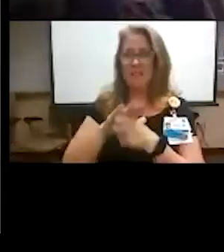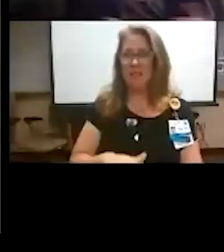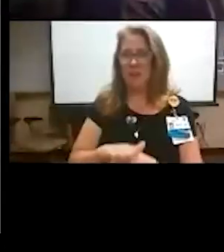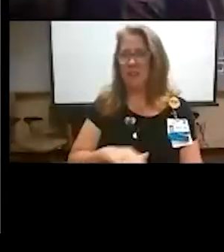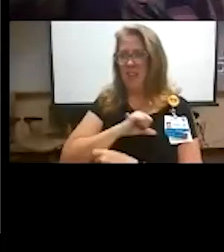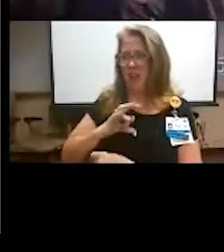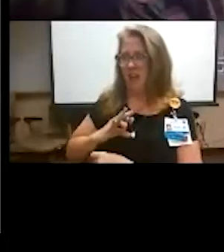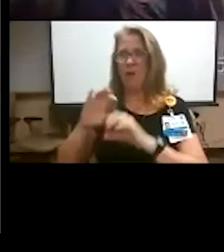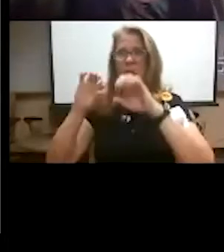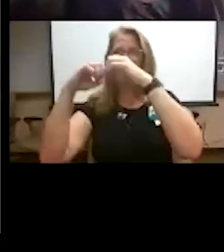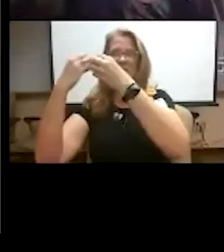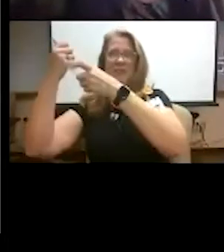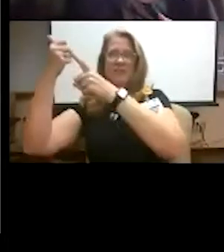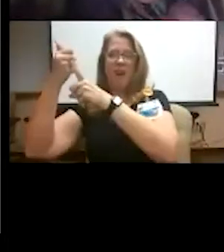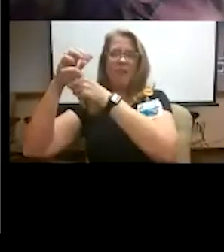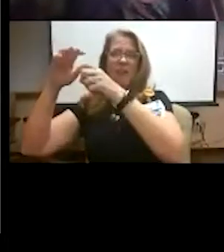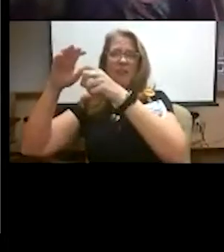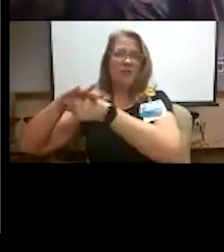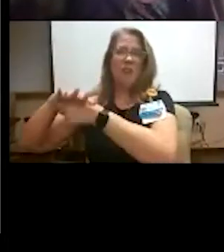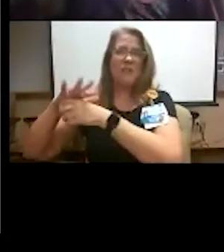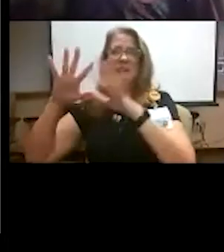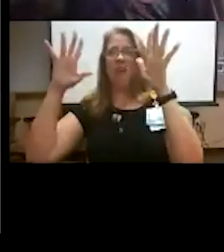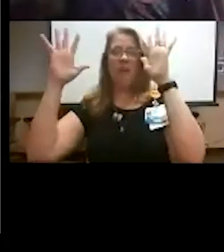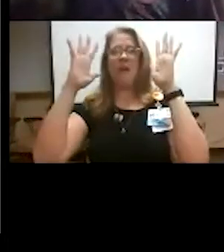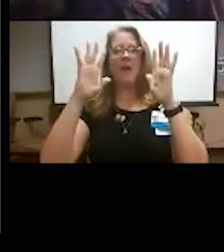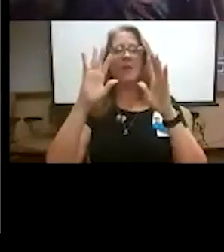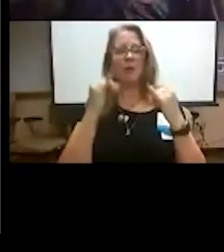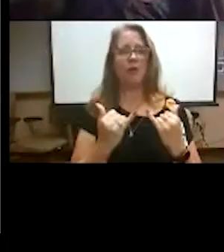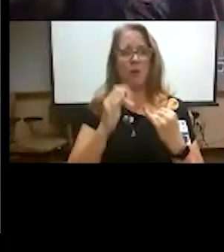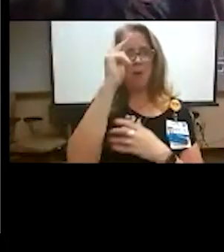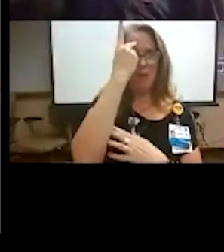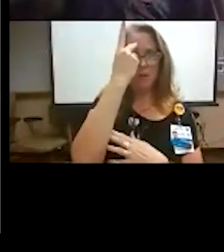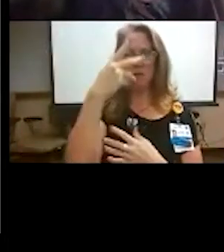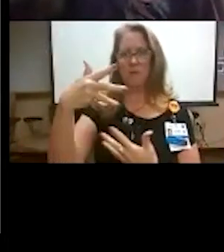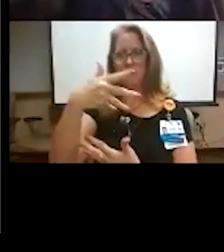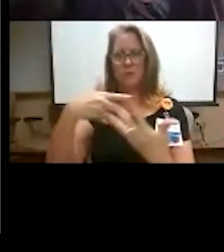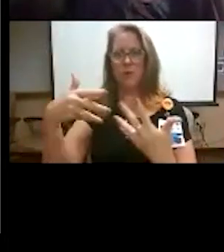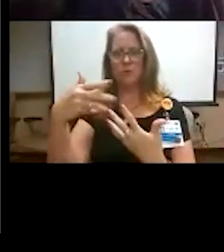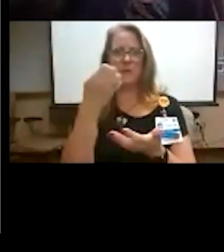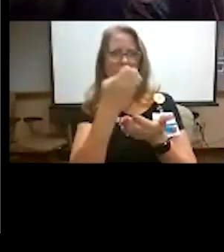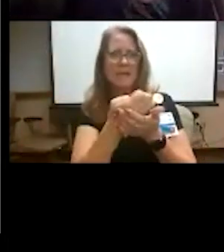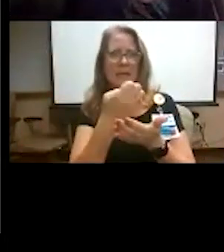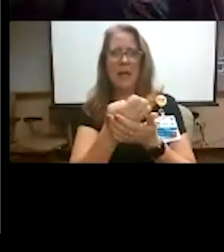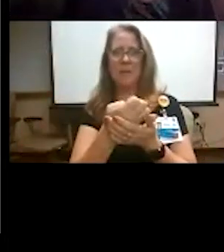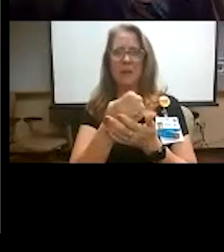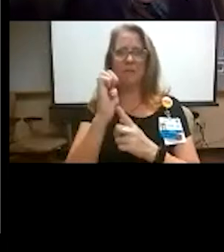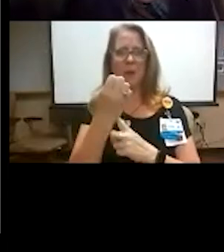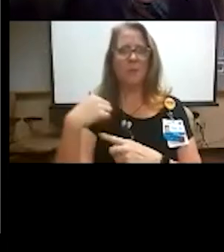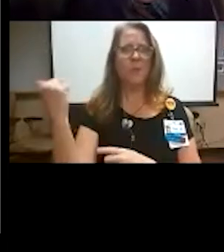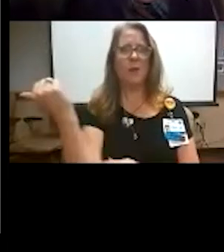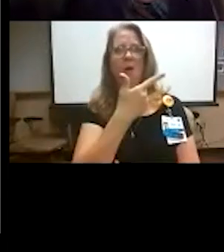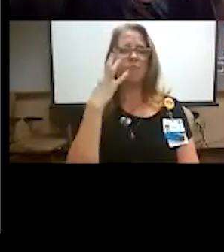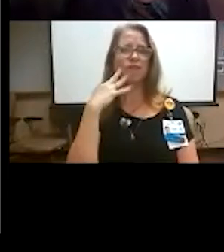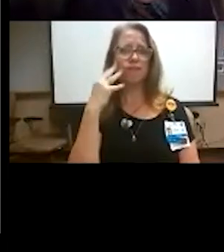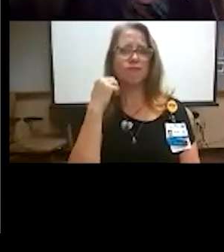organizations, and the current social, political, and economic environment that we are all immersed in. That